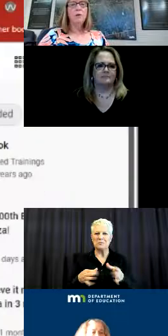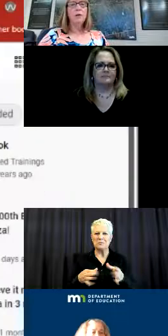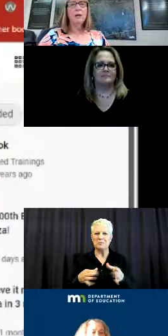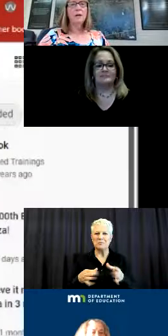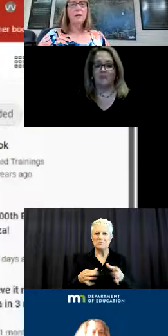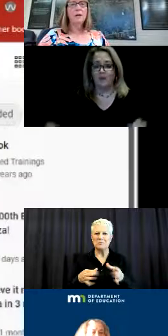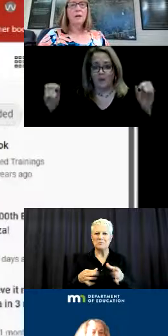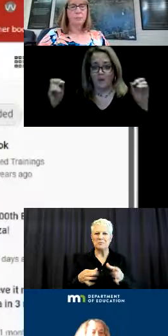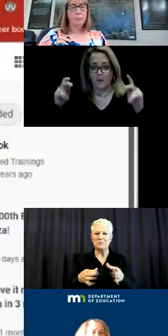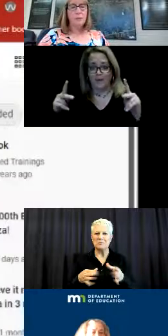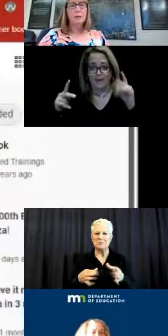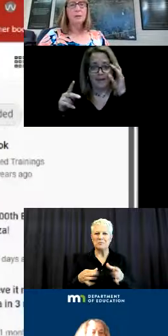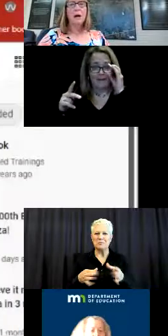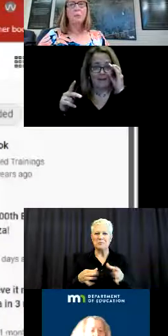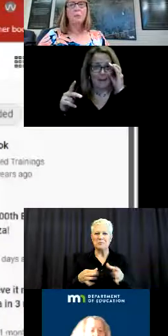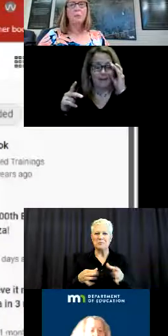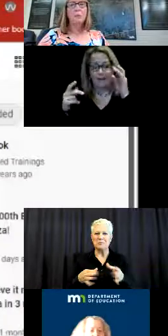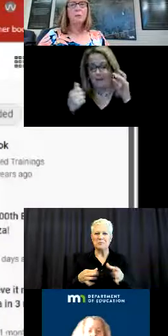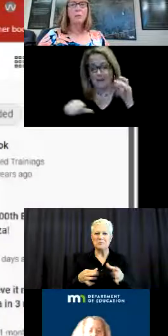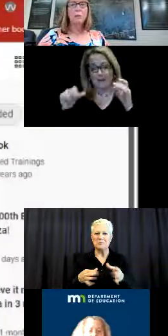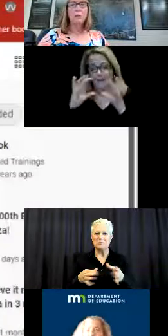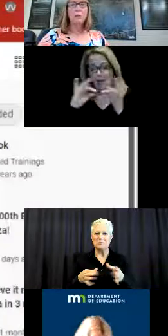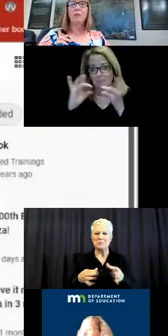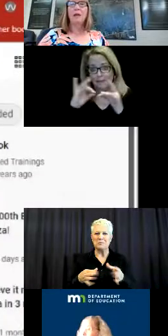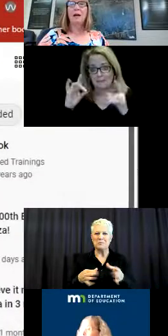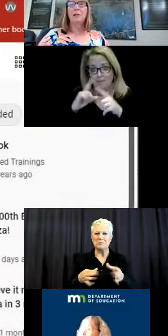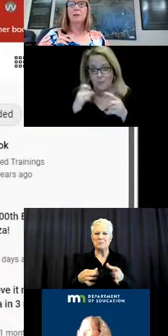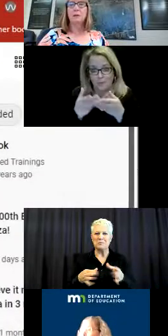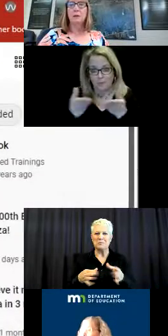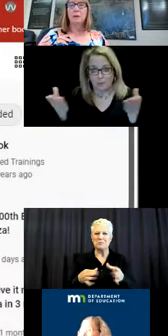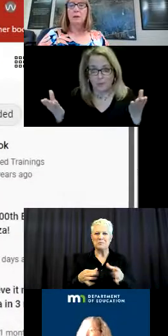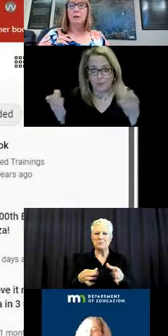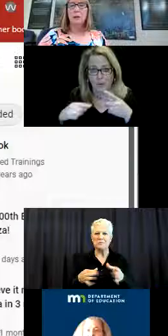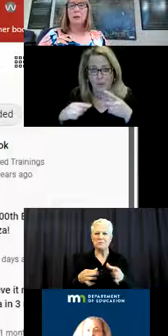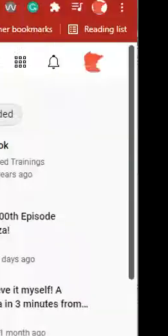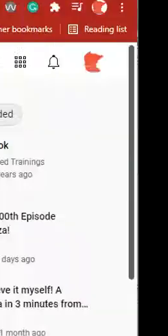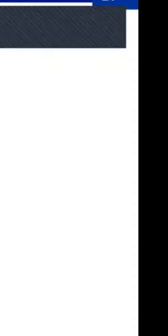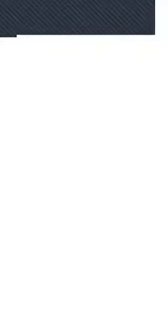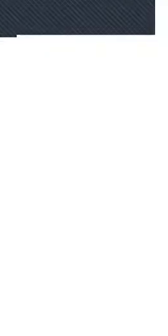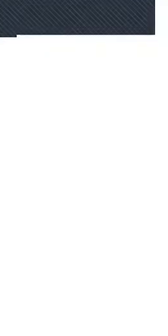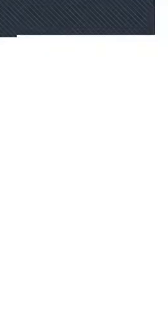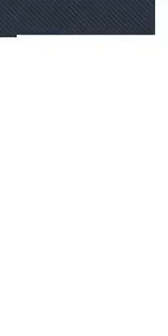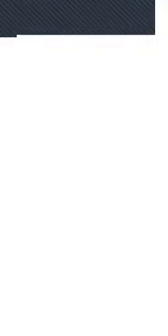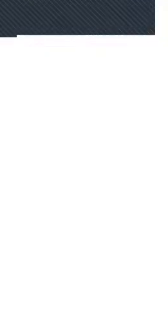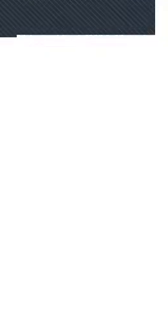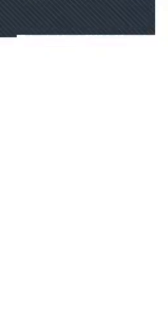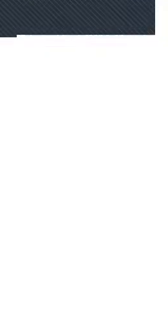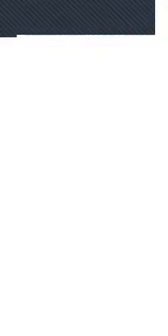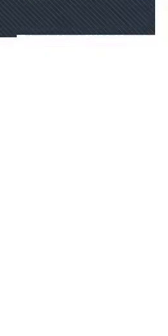Okay, were there any comments from the group about that clip?